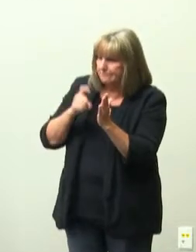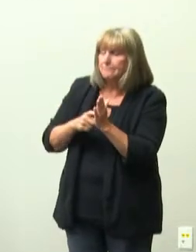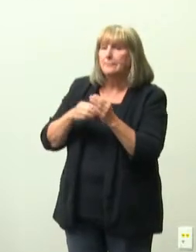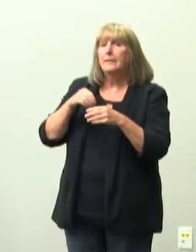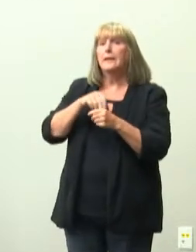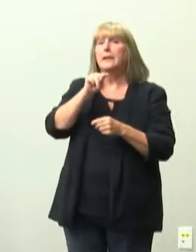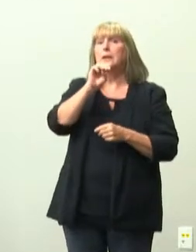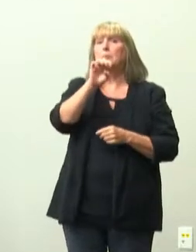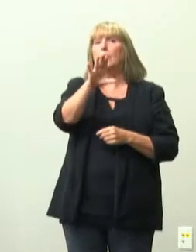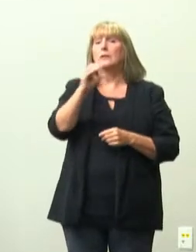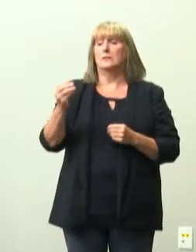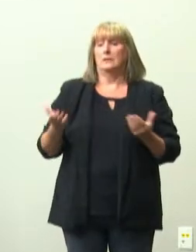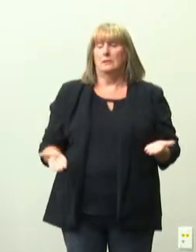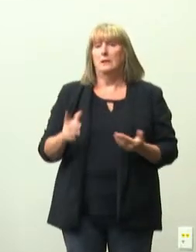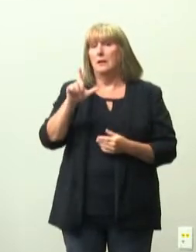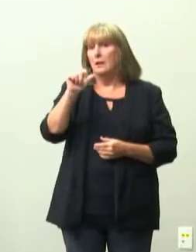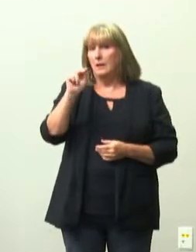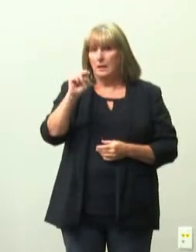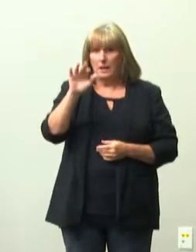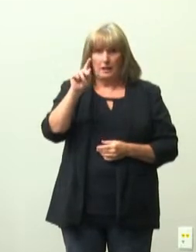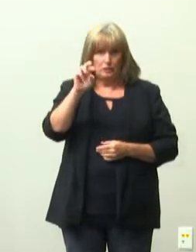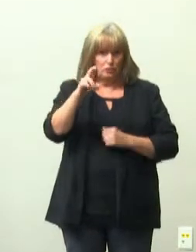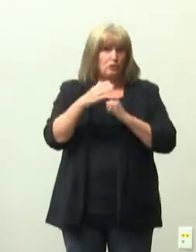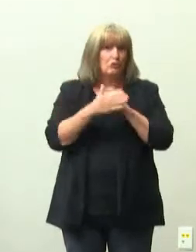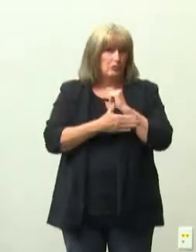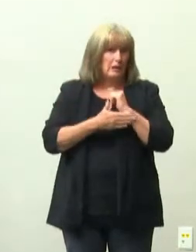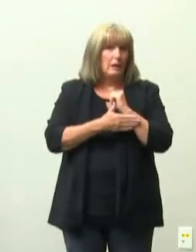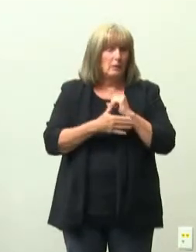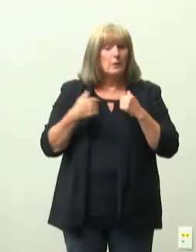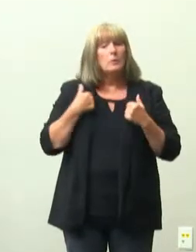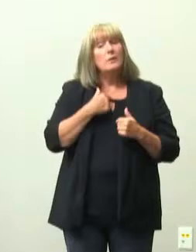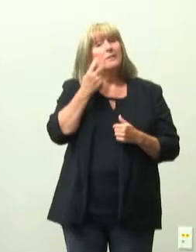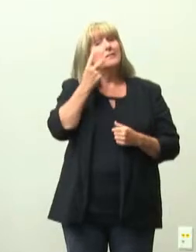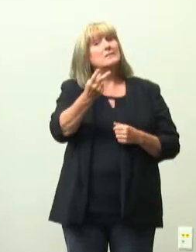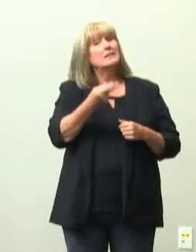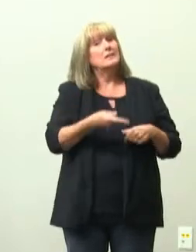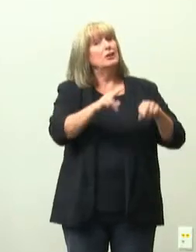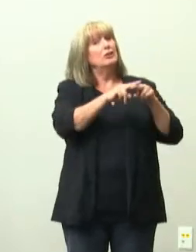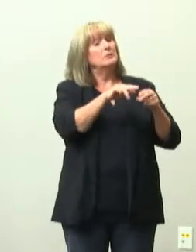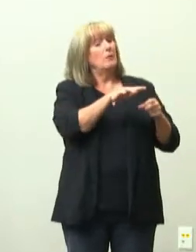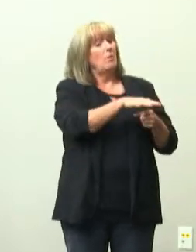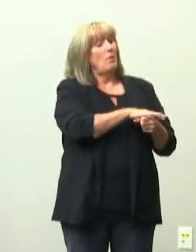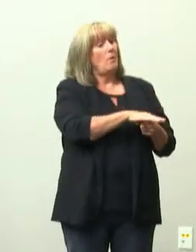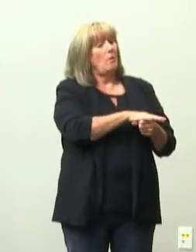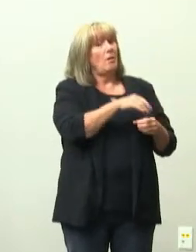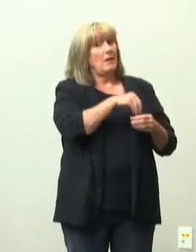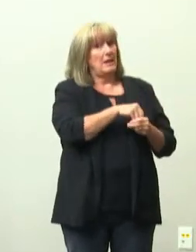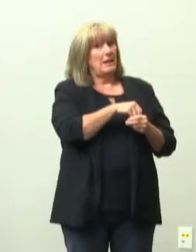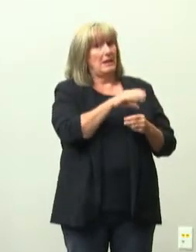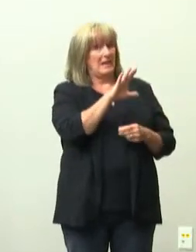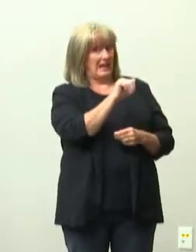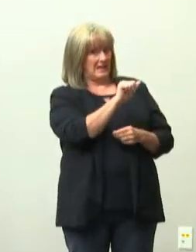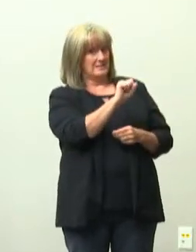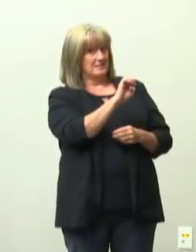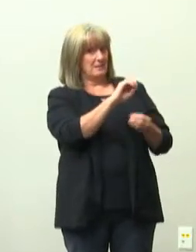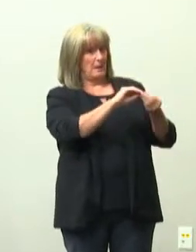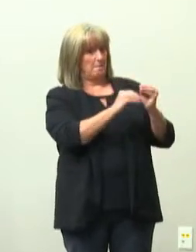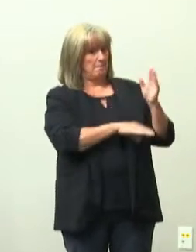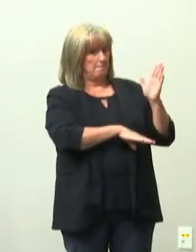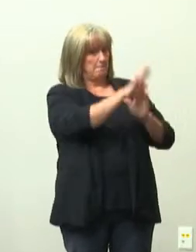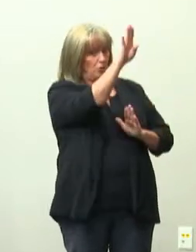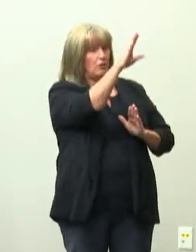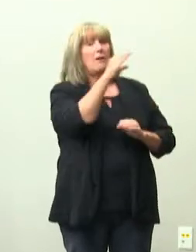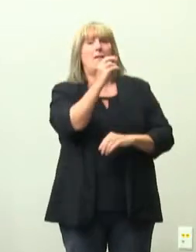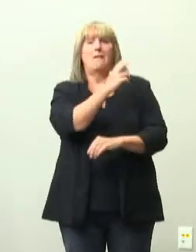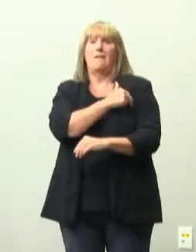Lancaster County. Recently, we've seen an increase locally in both cases and hospitalizations, and it appears the Delta